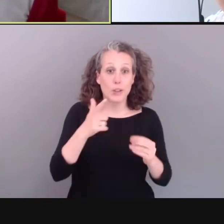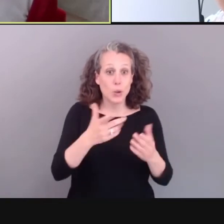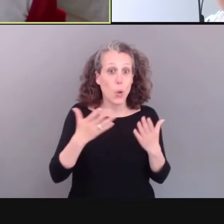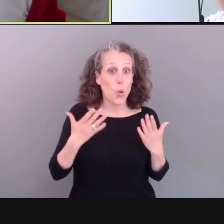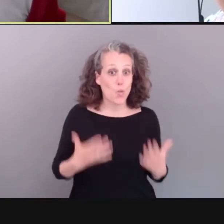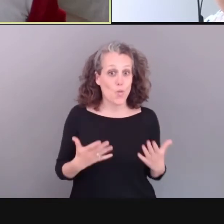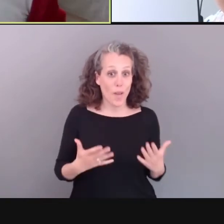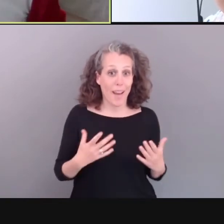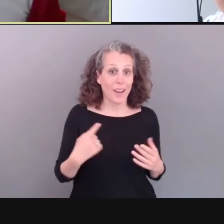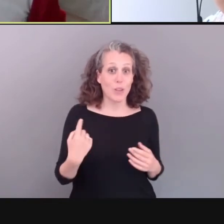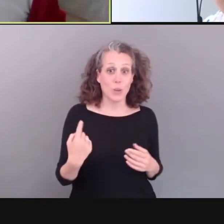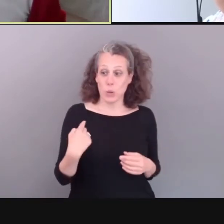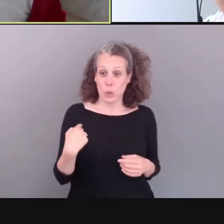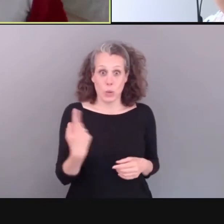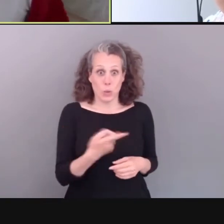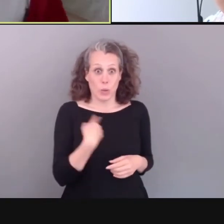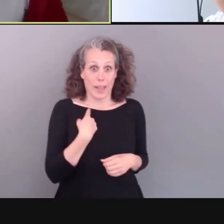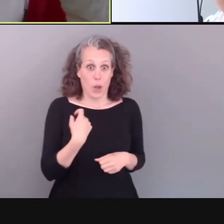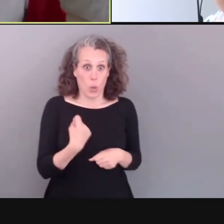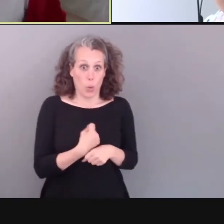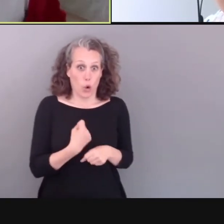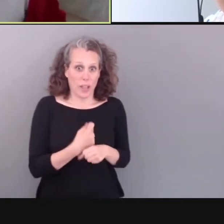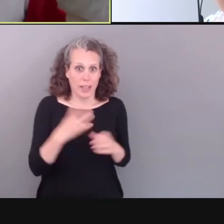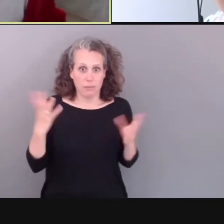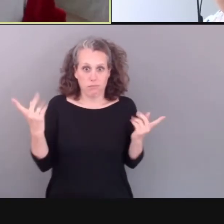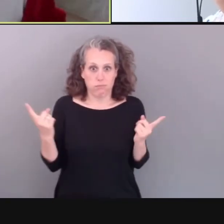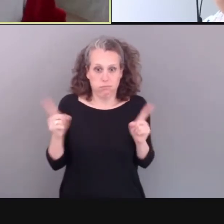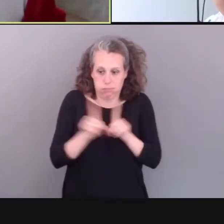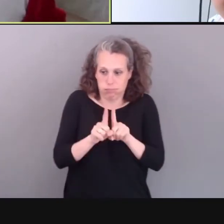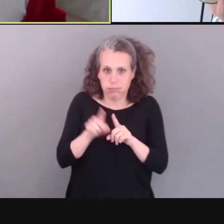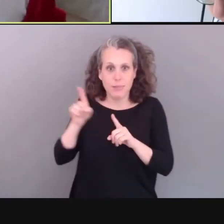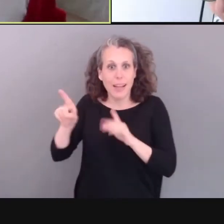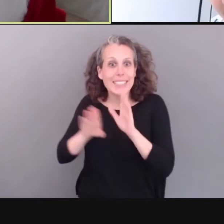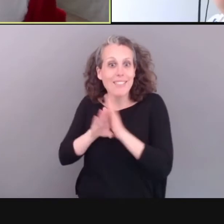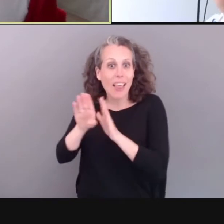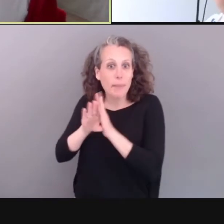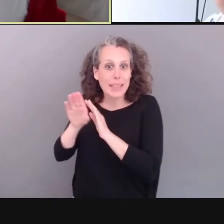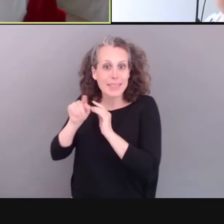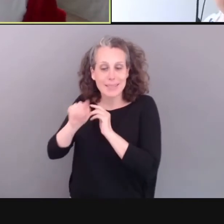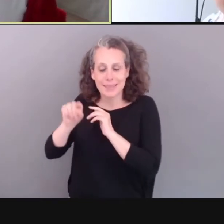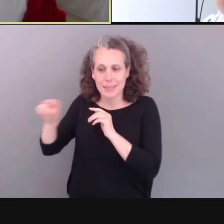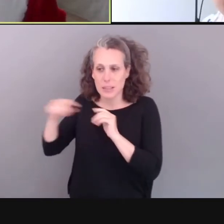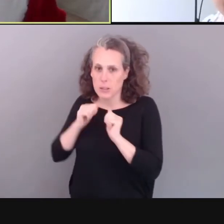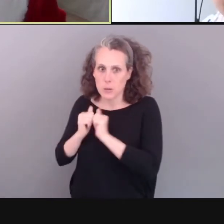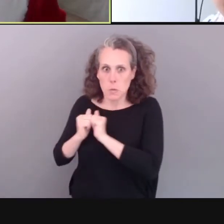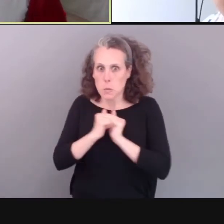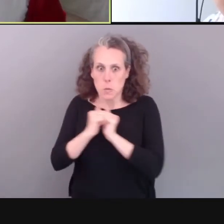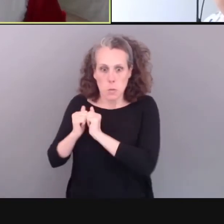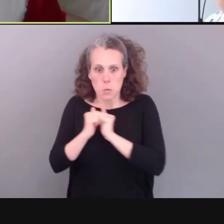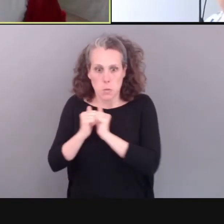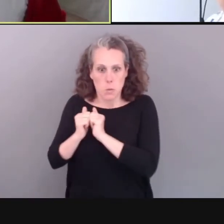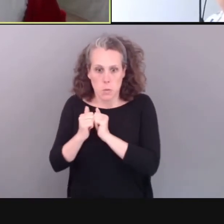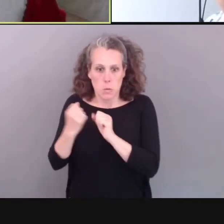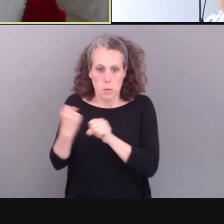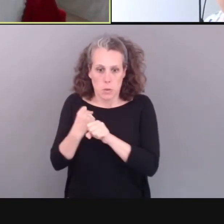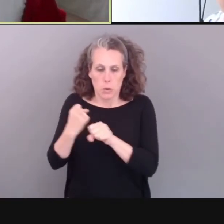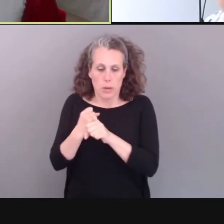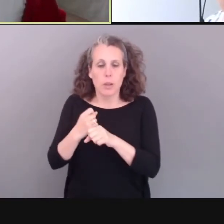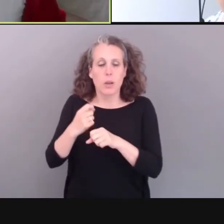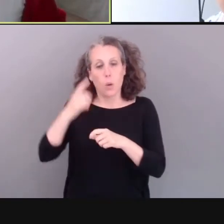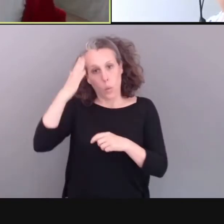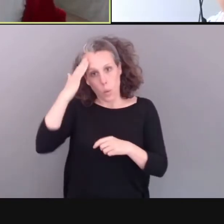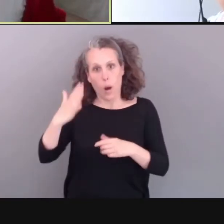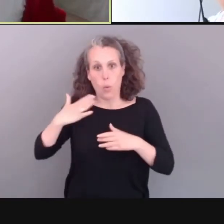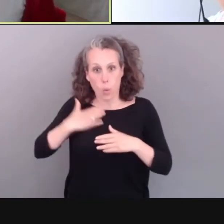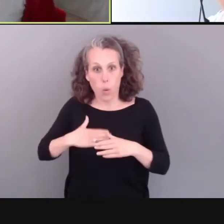influencing, working very closely with our development counterparts to make sure that the next year's programming